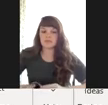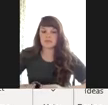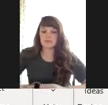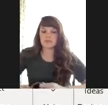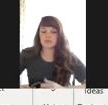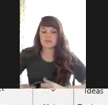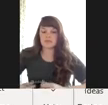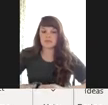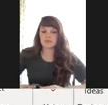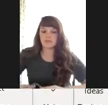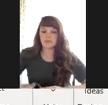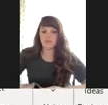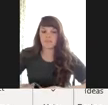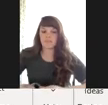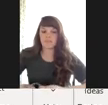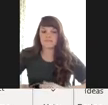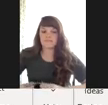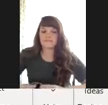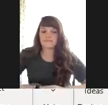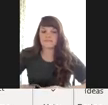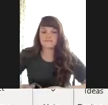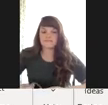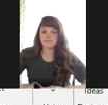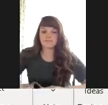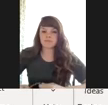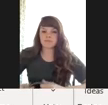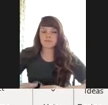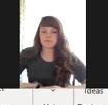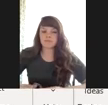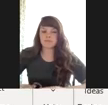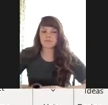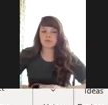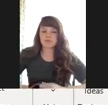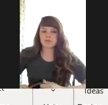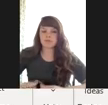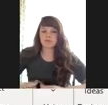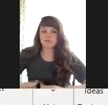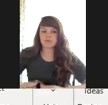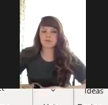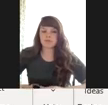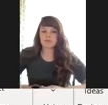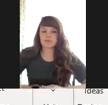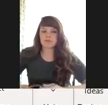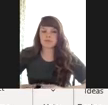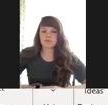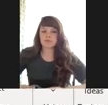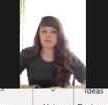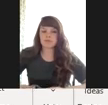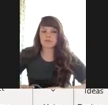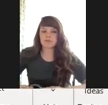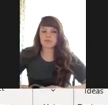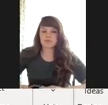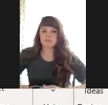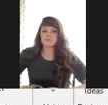But when is the text referring to right here? At the right time, Christ died for the